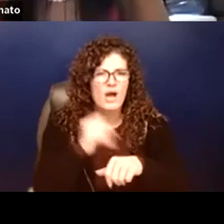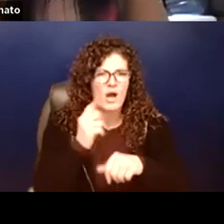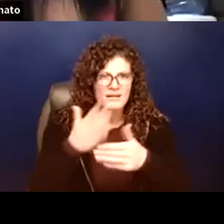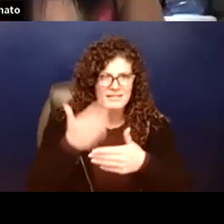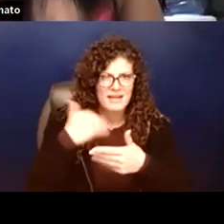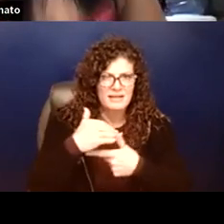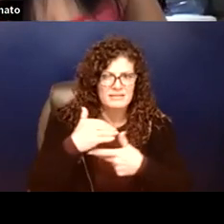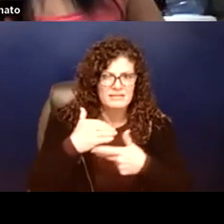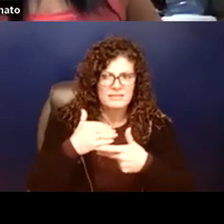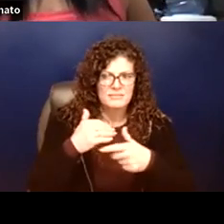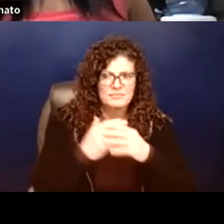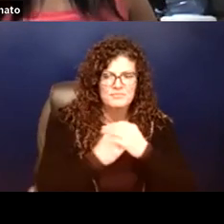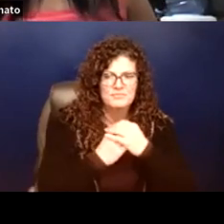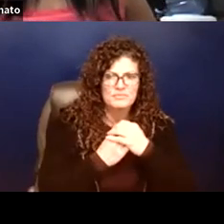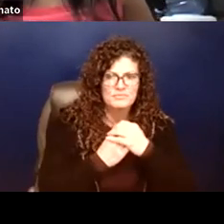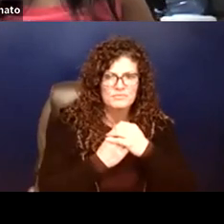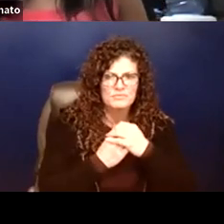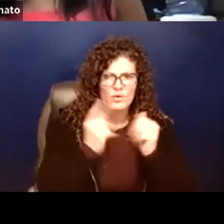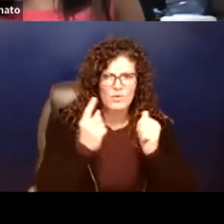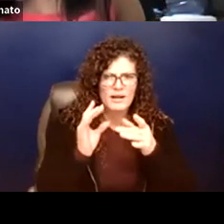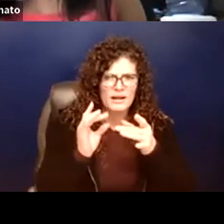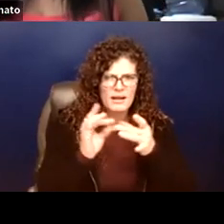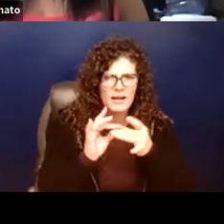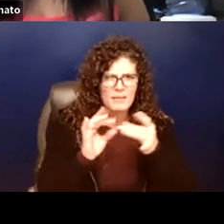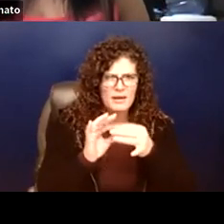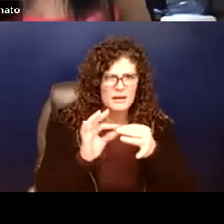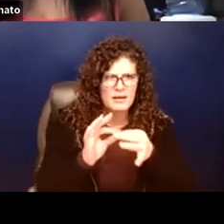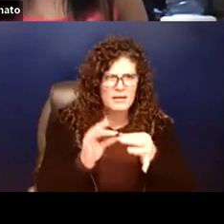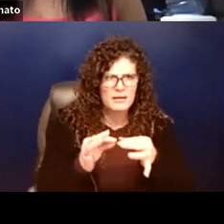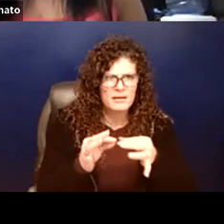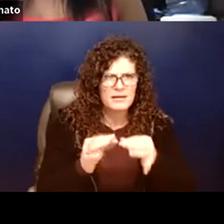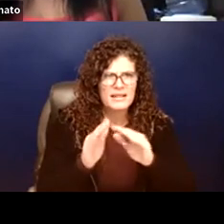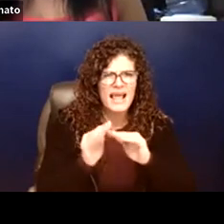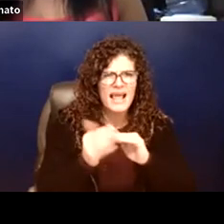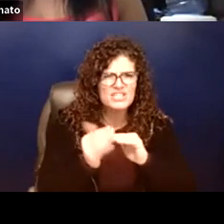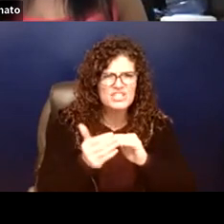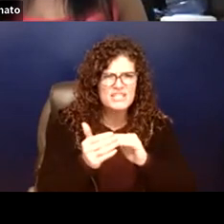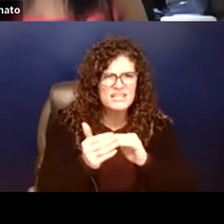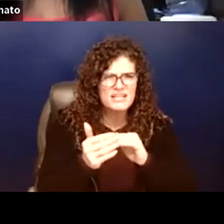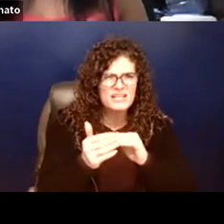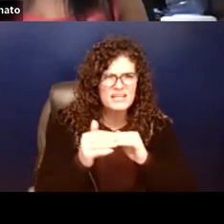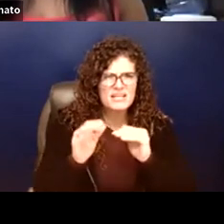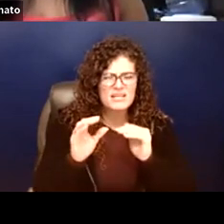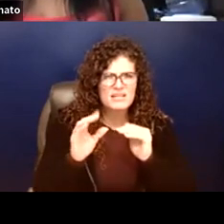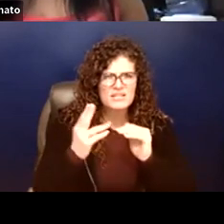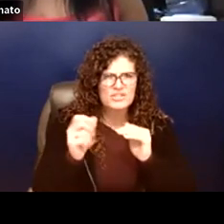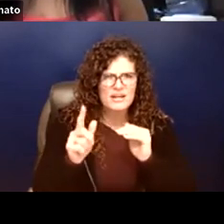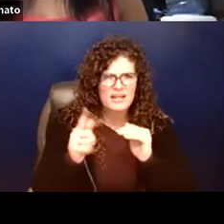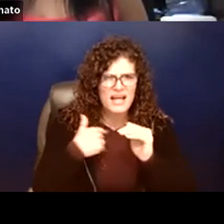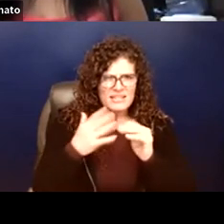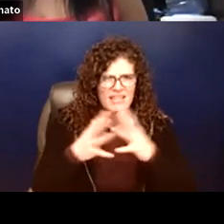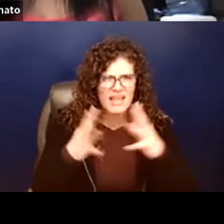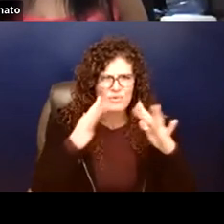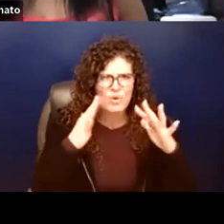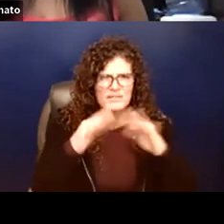speaker, there was a comment that the Haitian Creole channel has a lot of noise